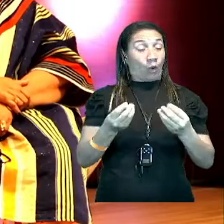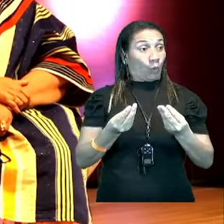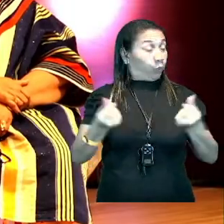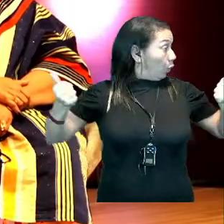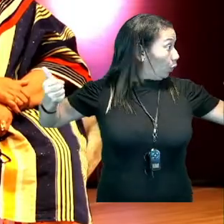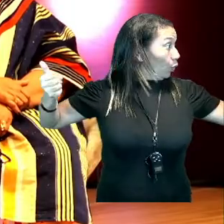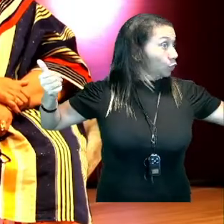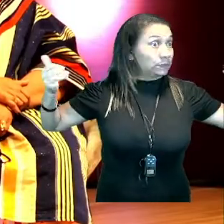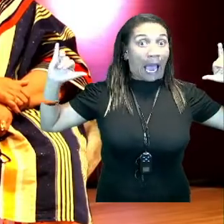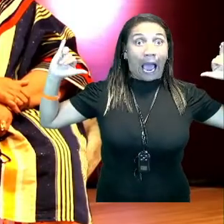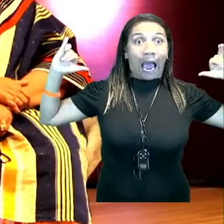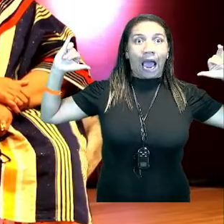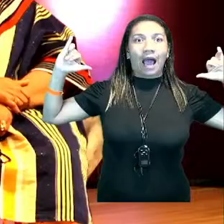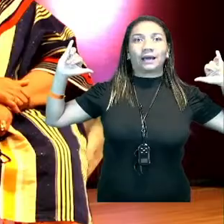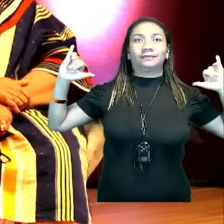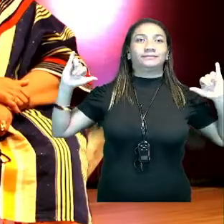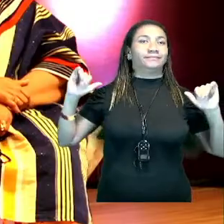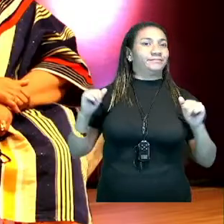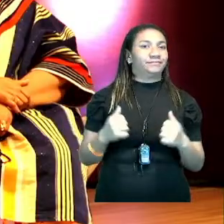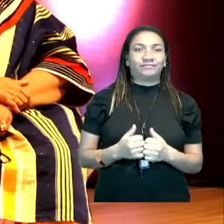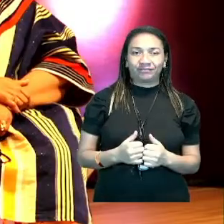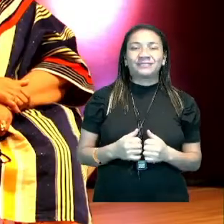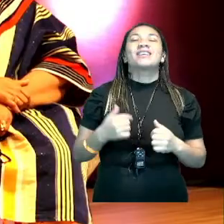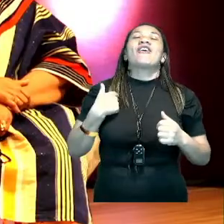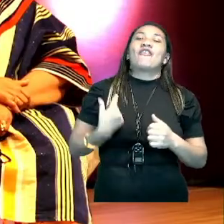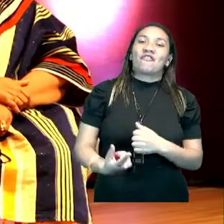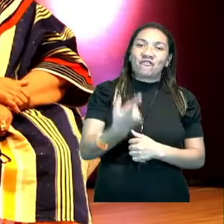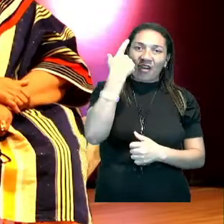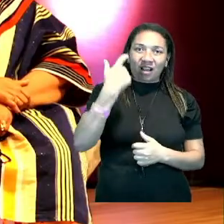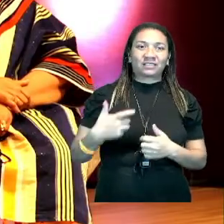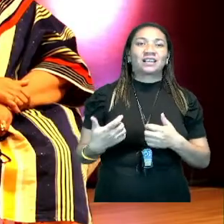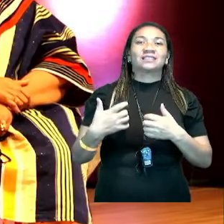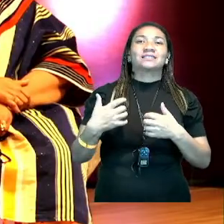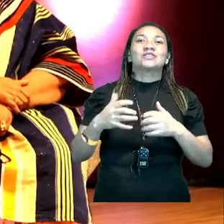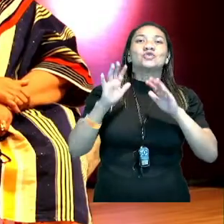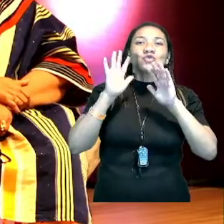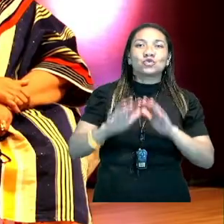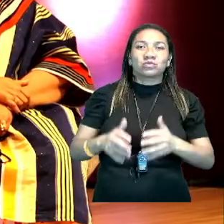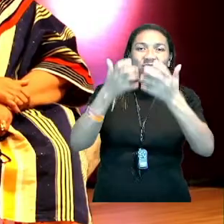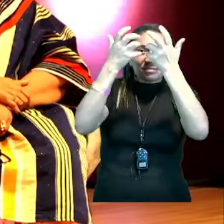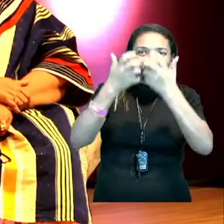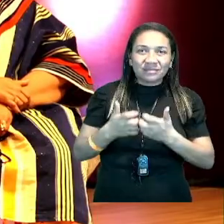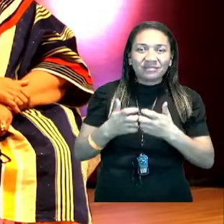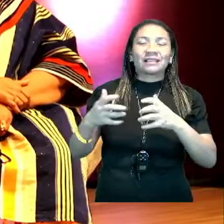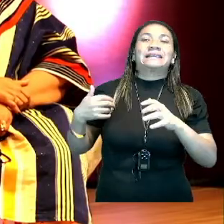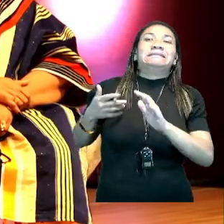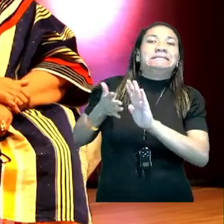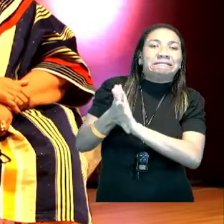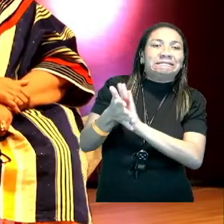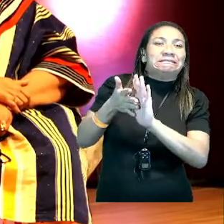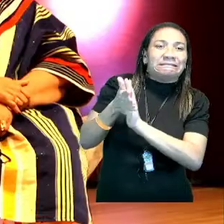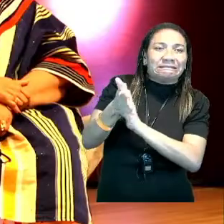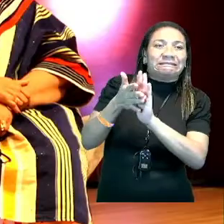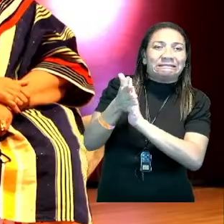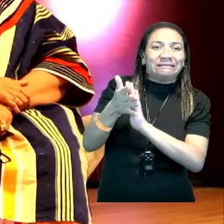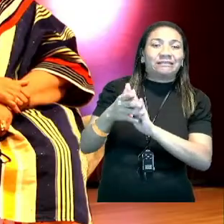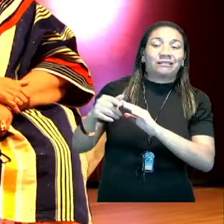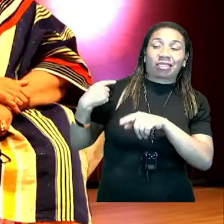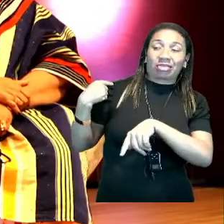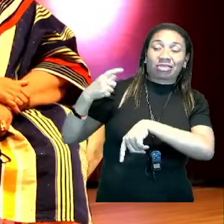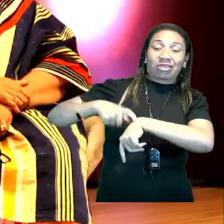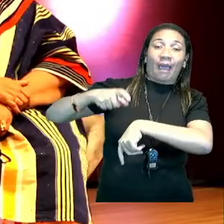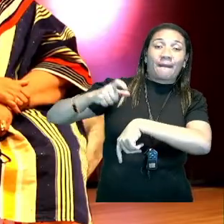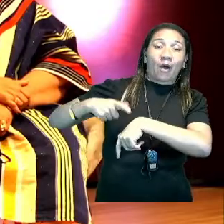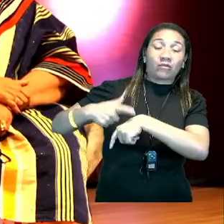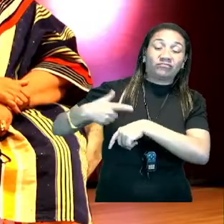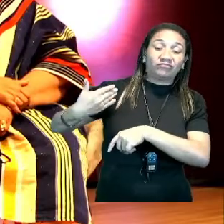aware that this is not the way to transform them. Not with this structural system that will take some time to